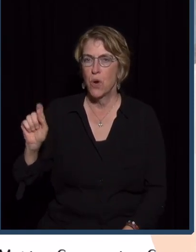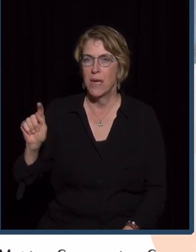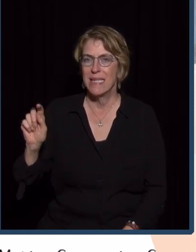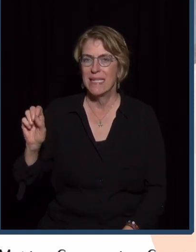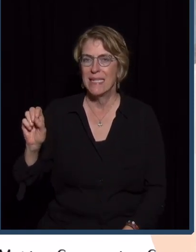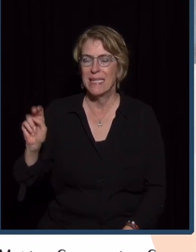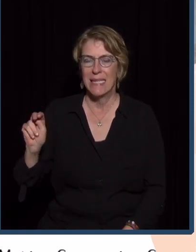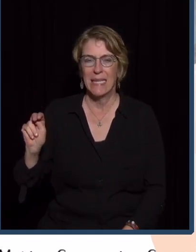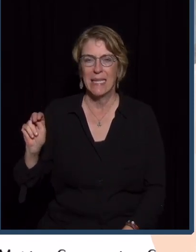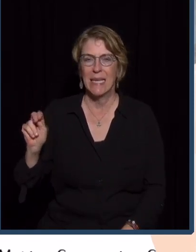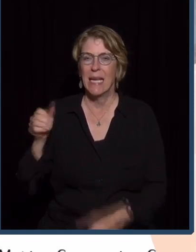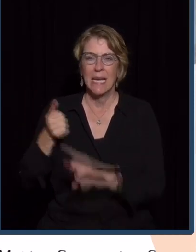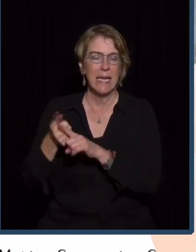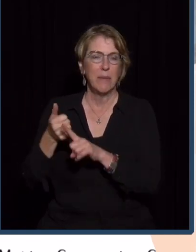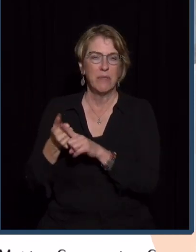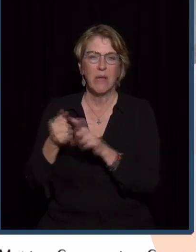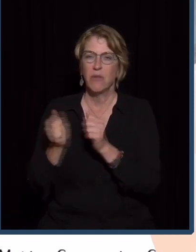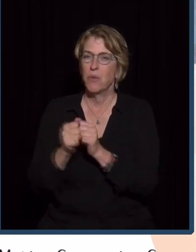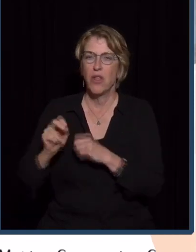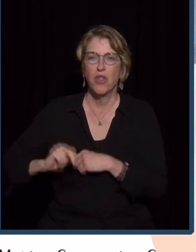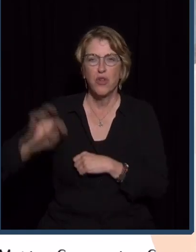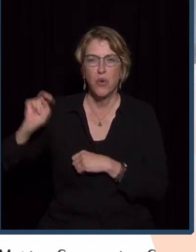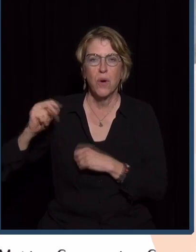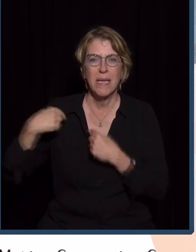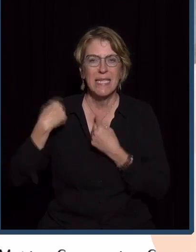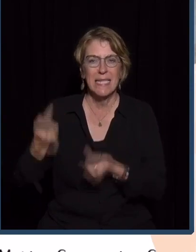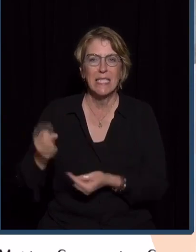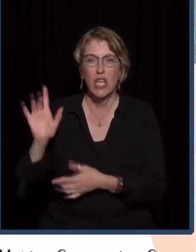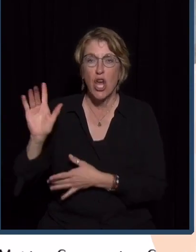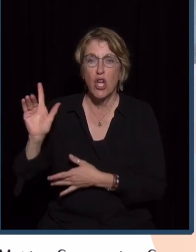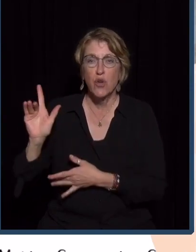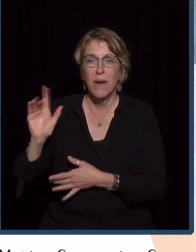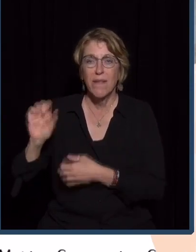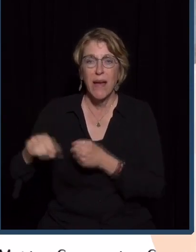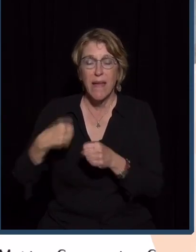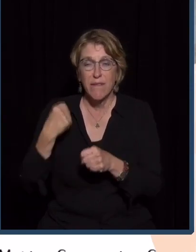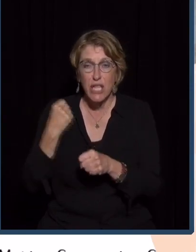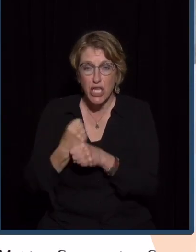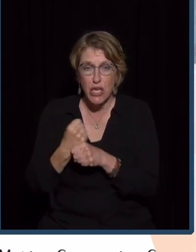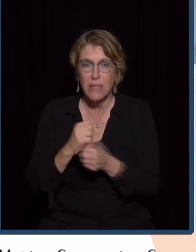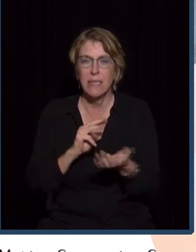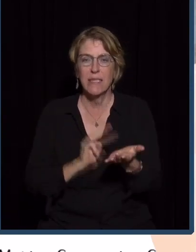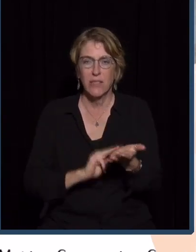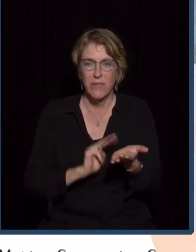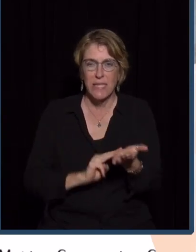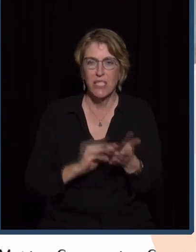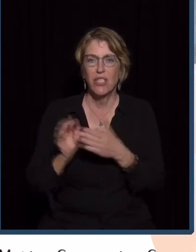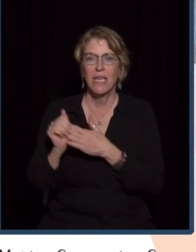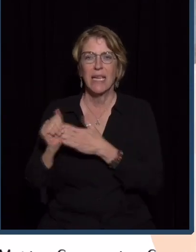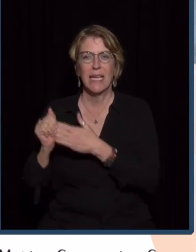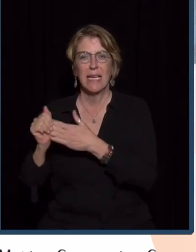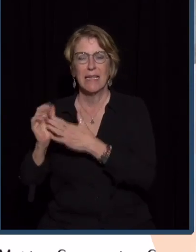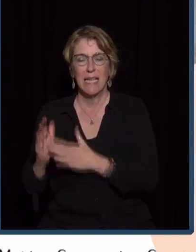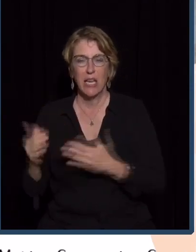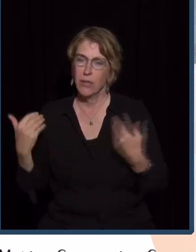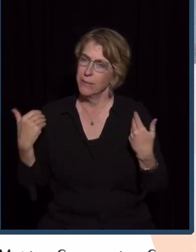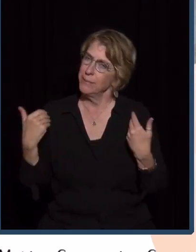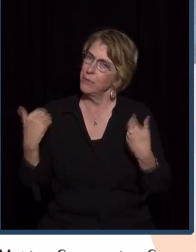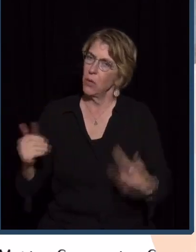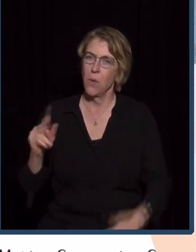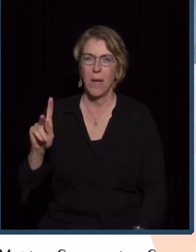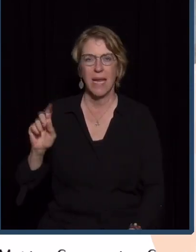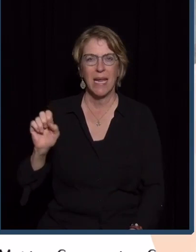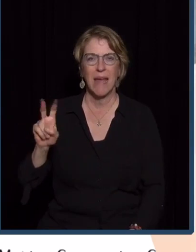He has been with North for more than 25 years as a practicing physician and leader. So take it away, Kevin.